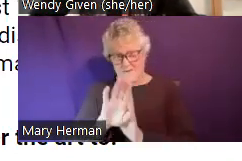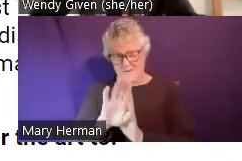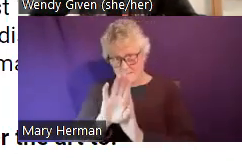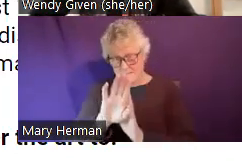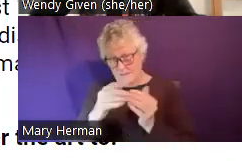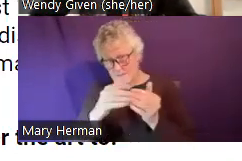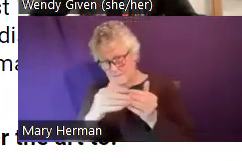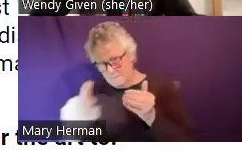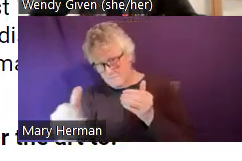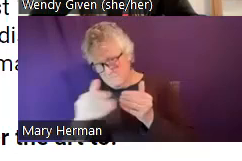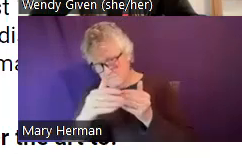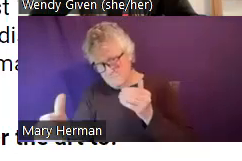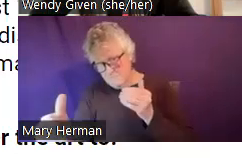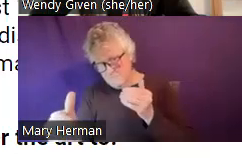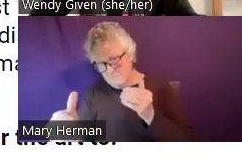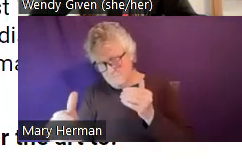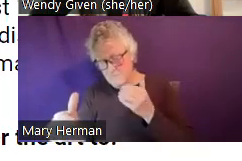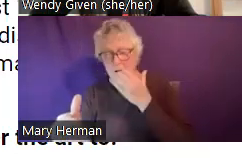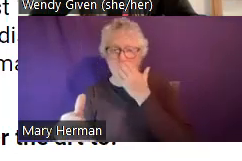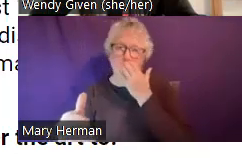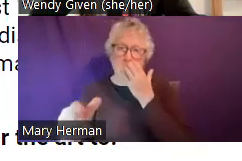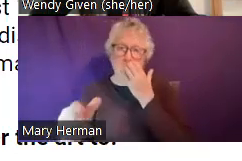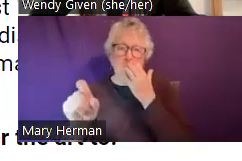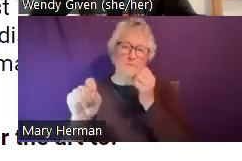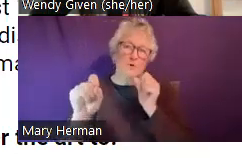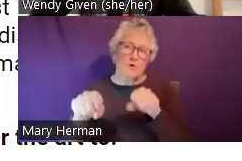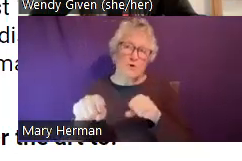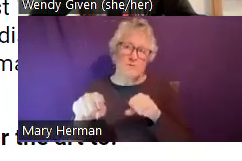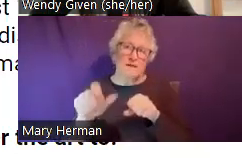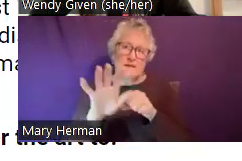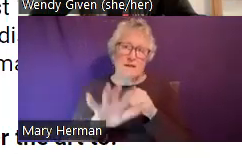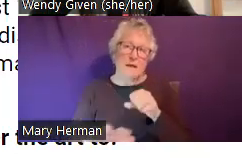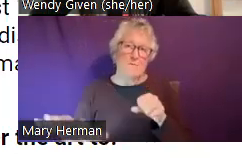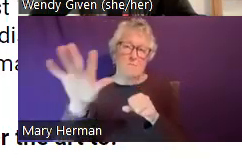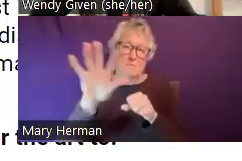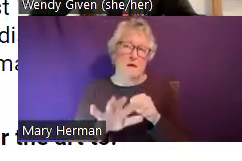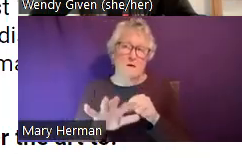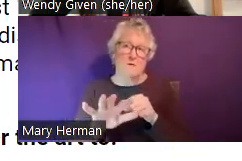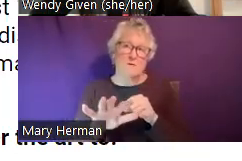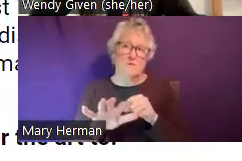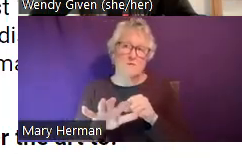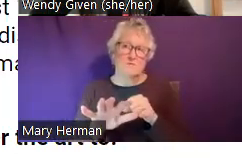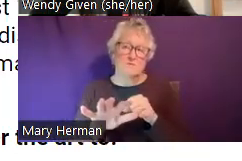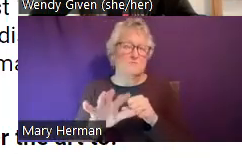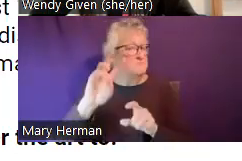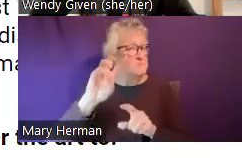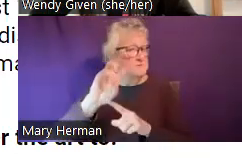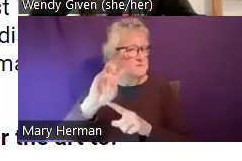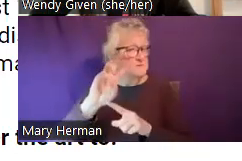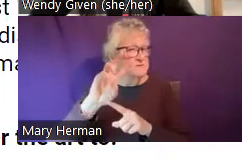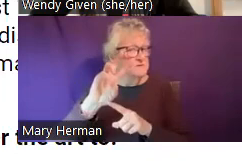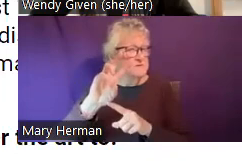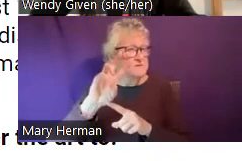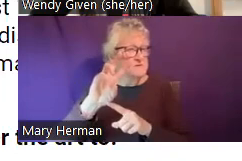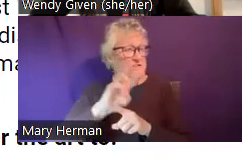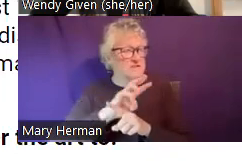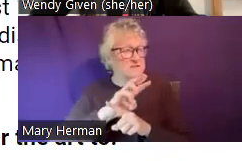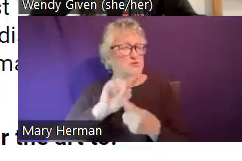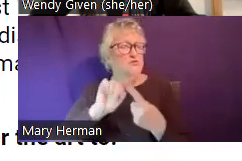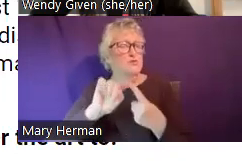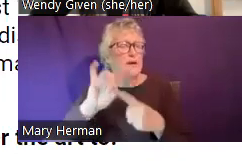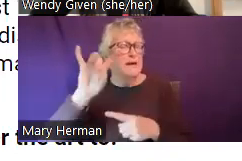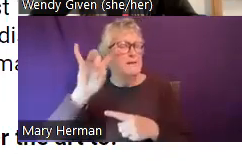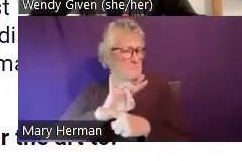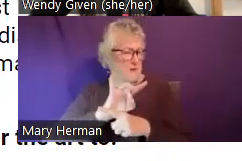be, you know, about 6 months, 8 months, somewhere in that